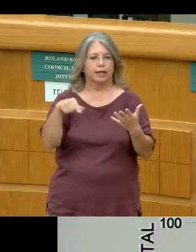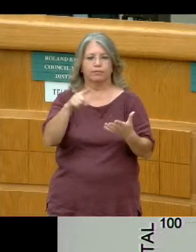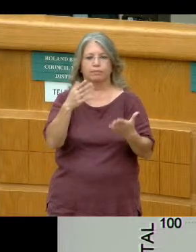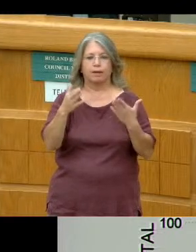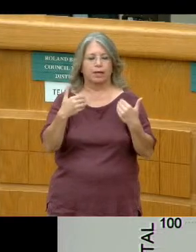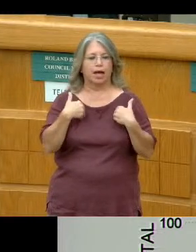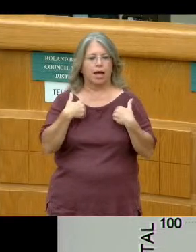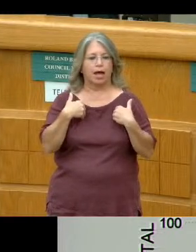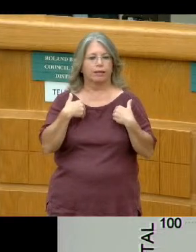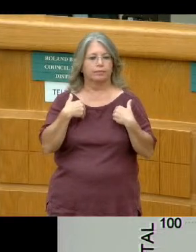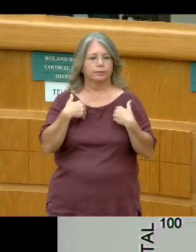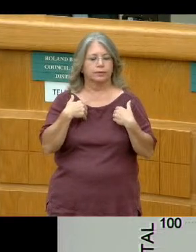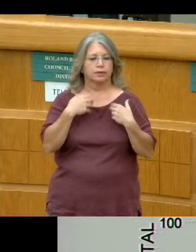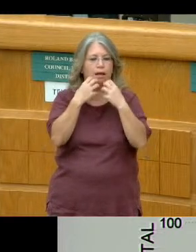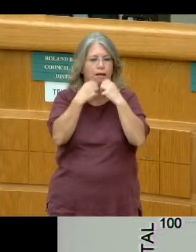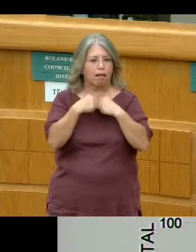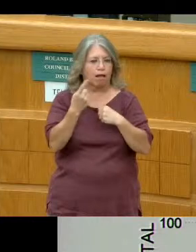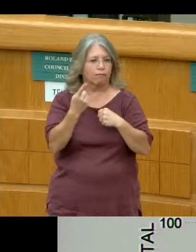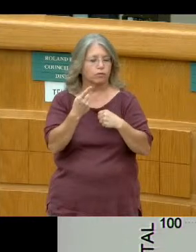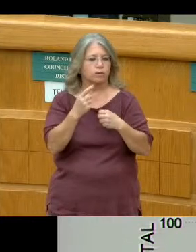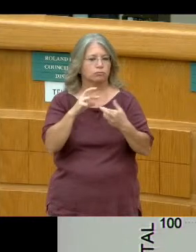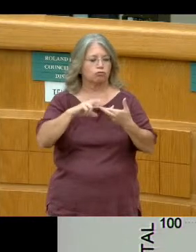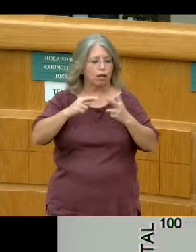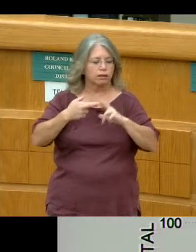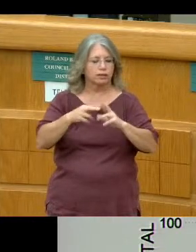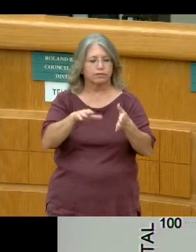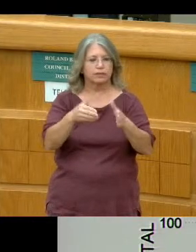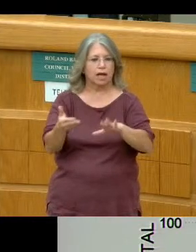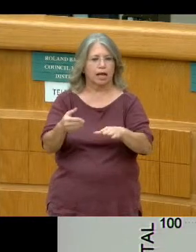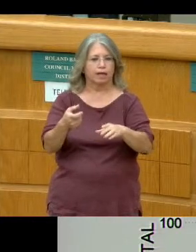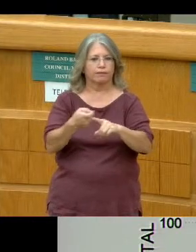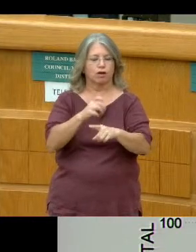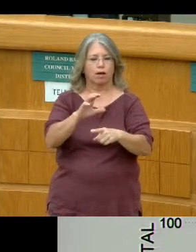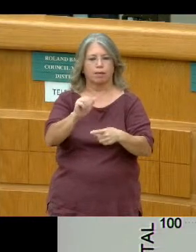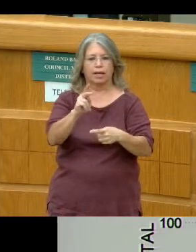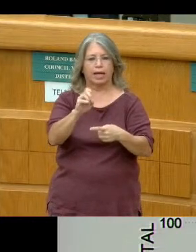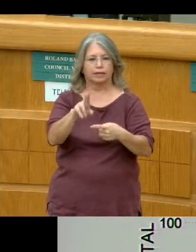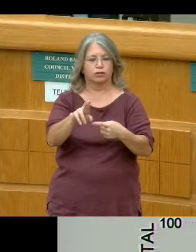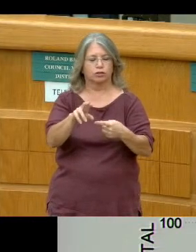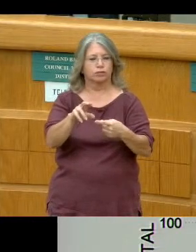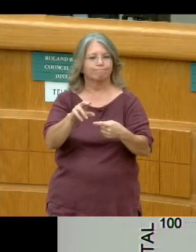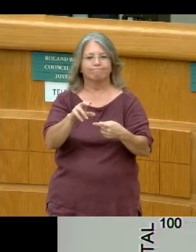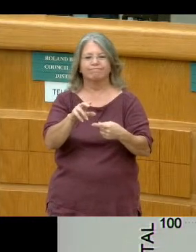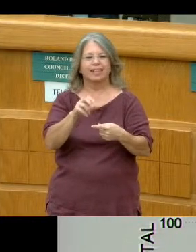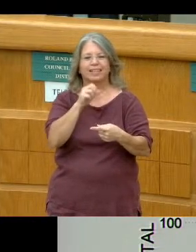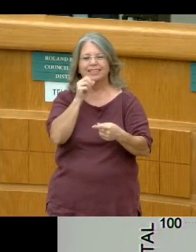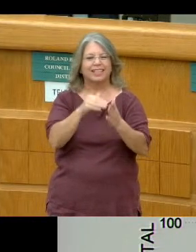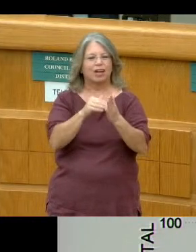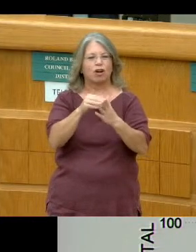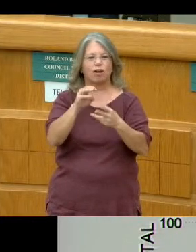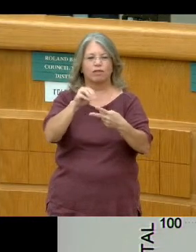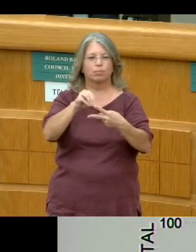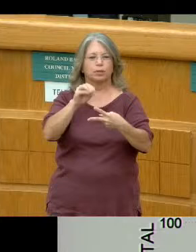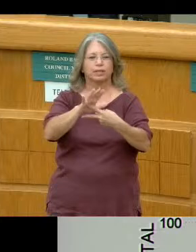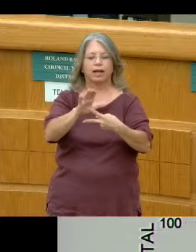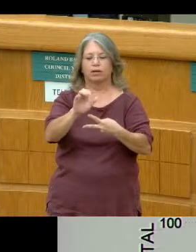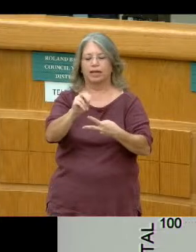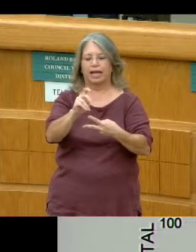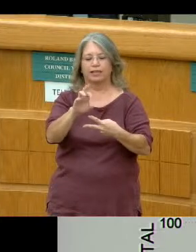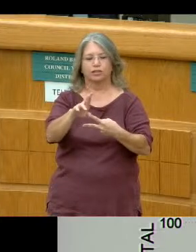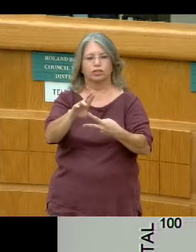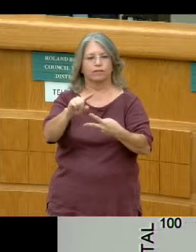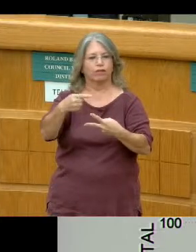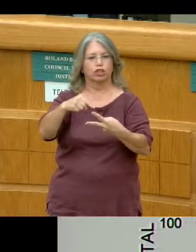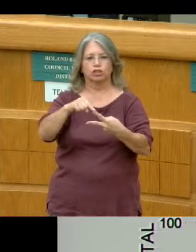died of cancer. Cancer is never the first one on the list. It's something else, right? You had cancer and